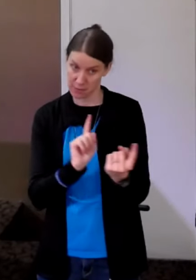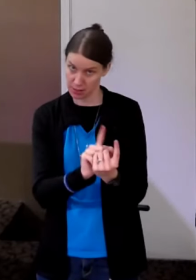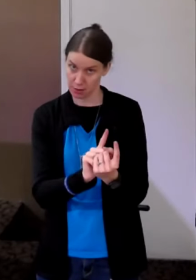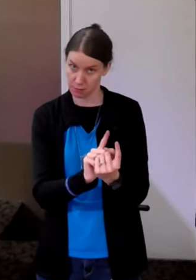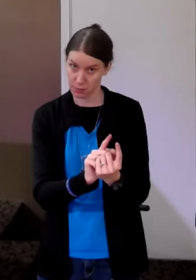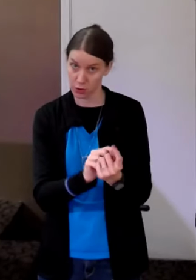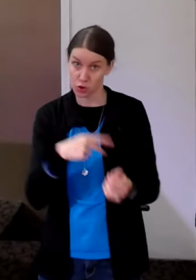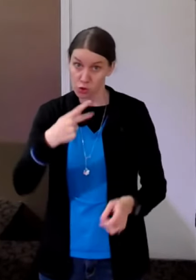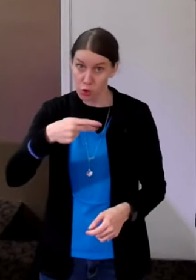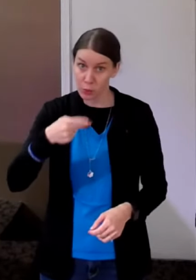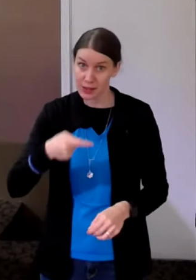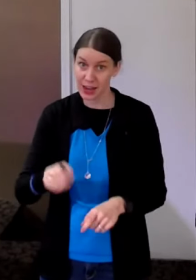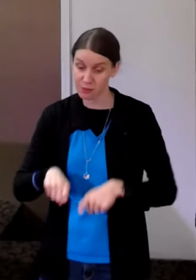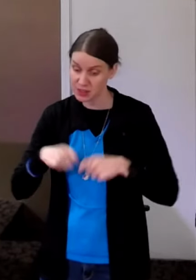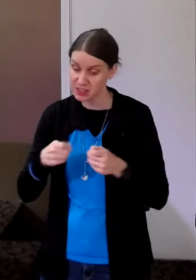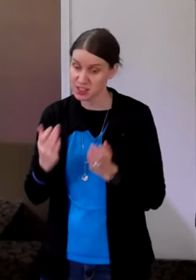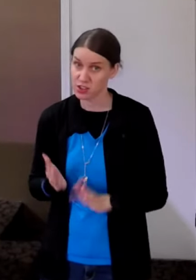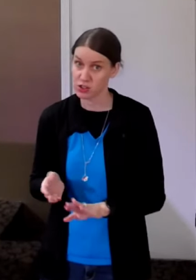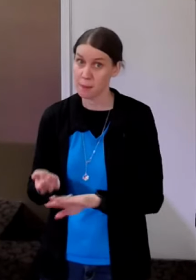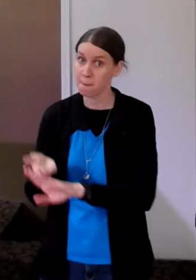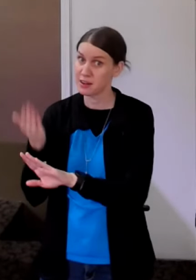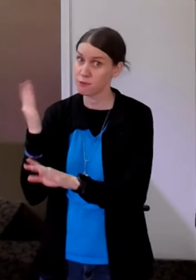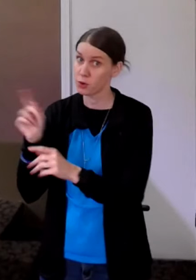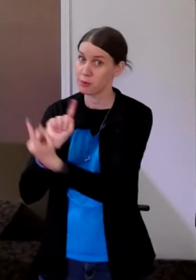came to know him.